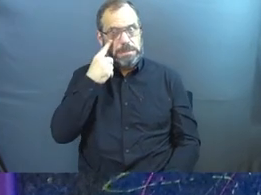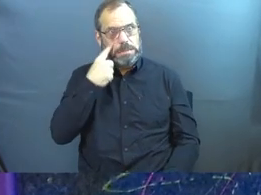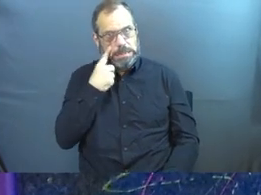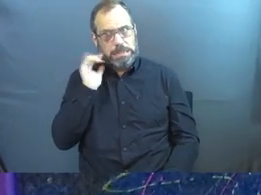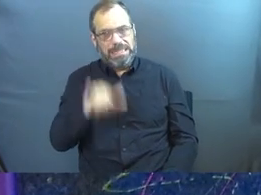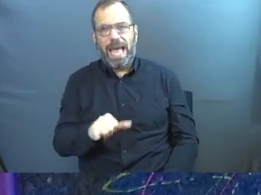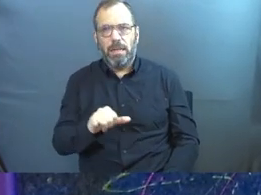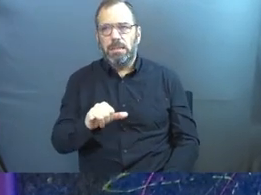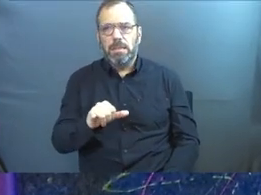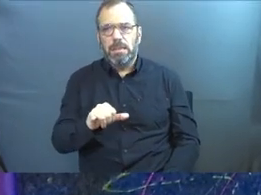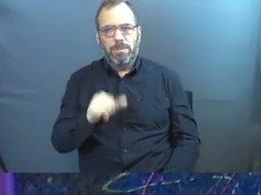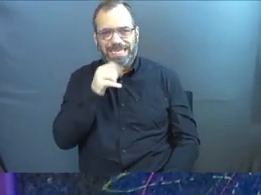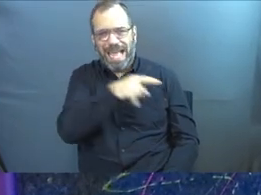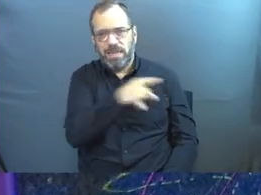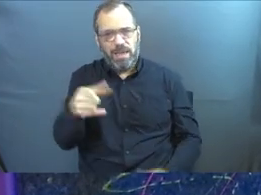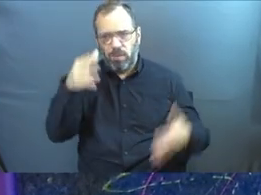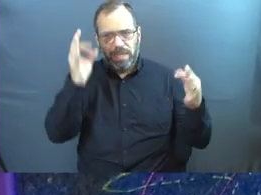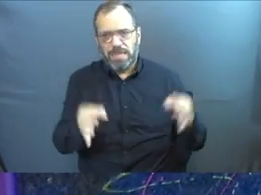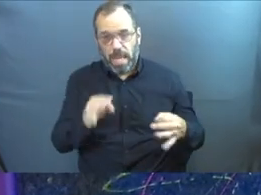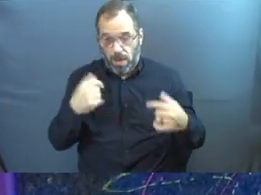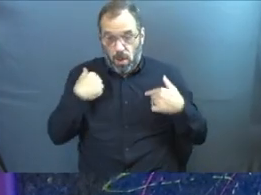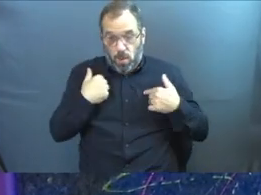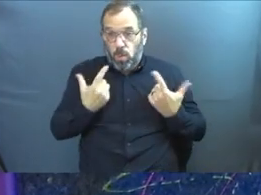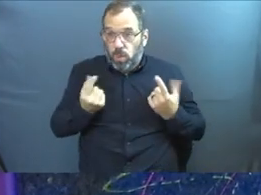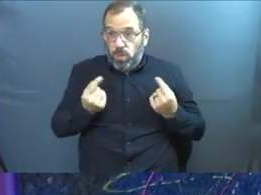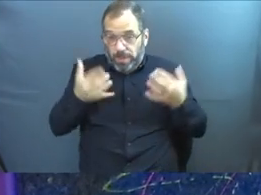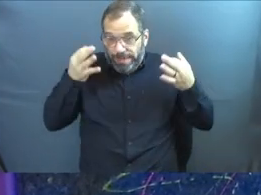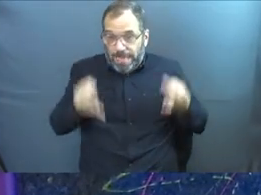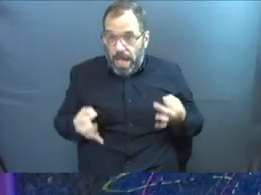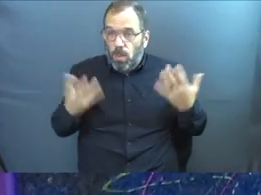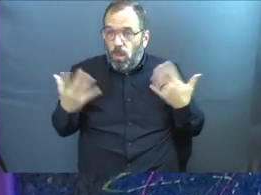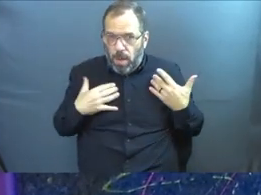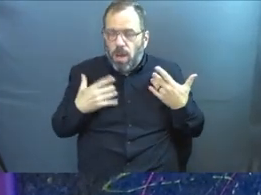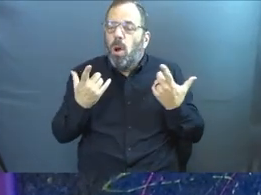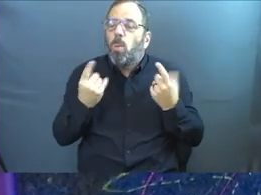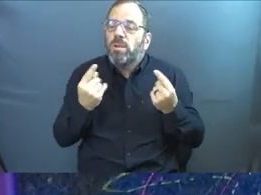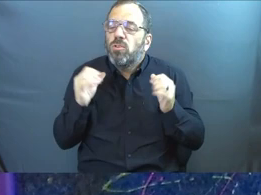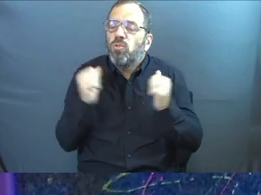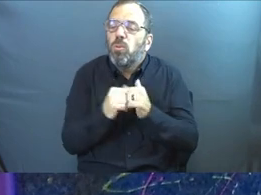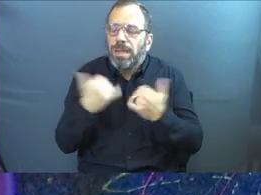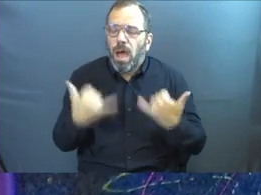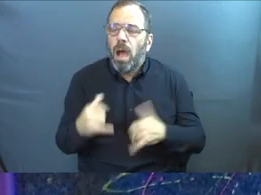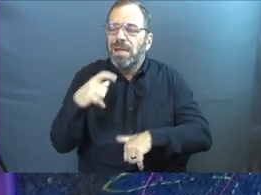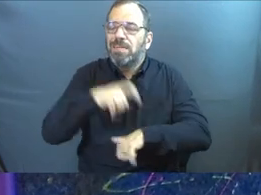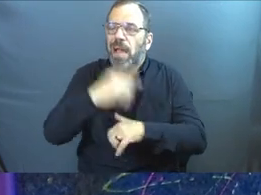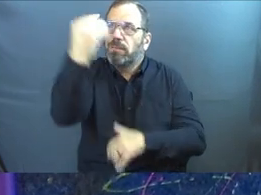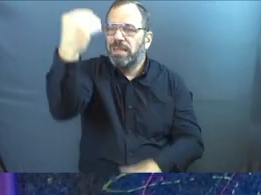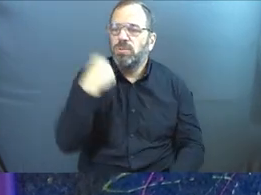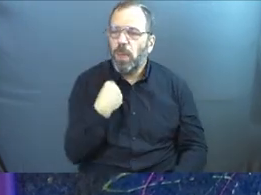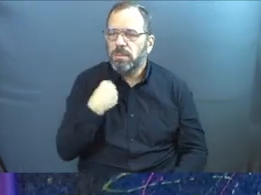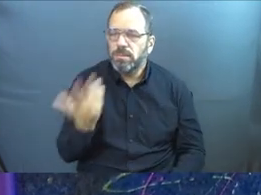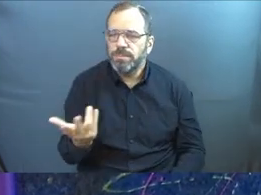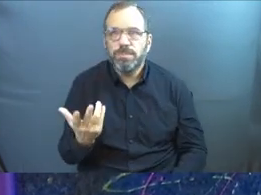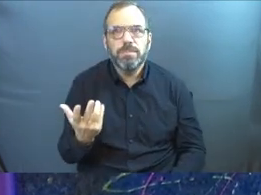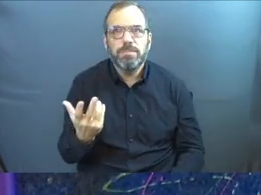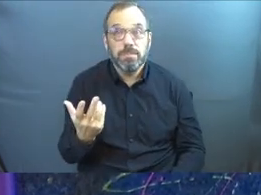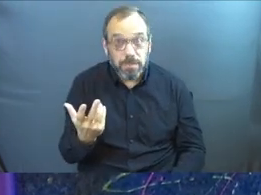times. But that is not for them to decide. All we have to decide is what to do with the time that is given to us.